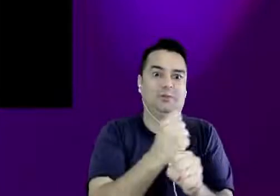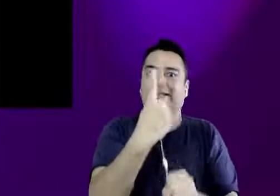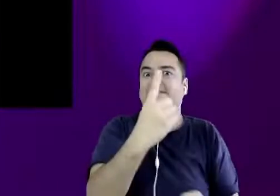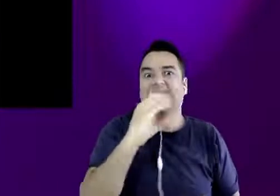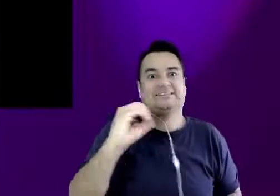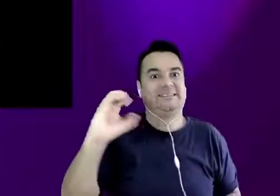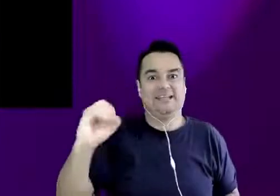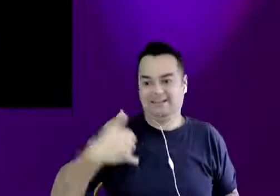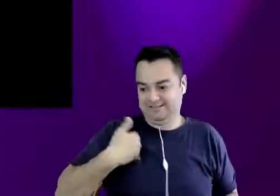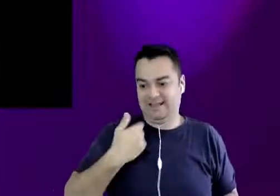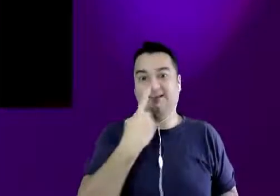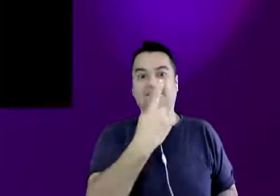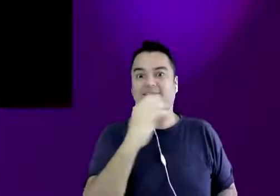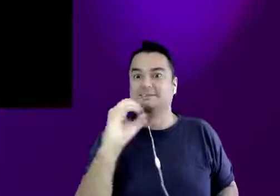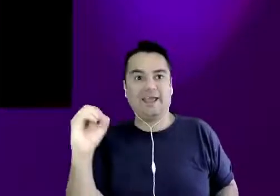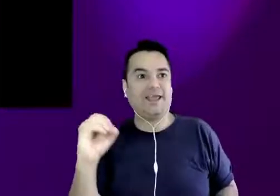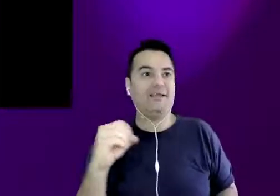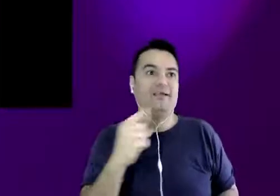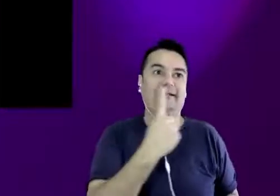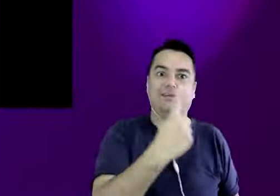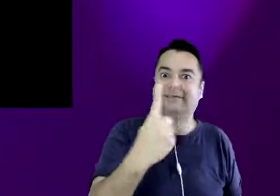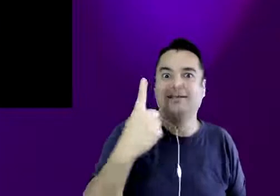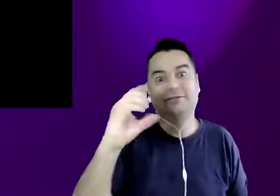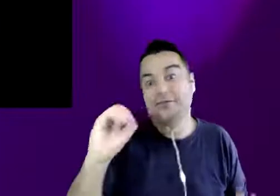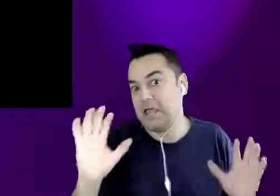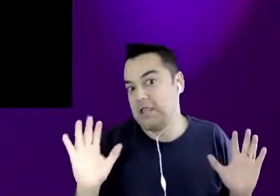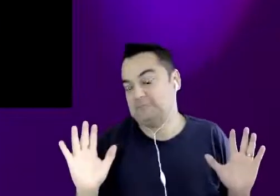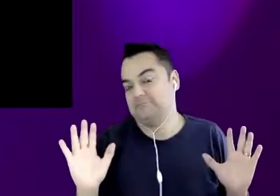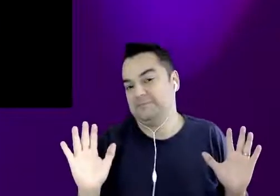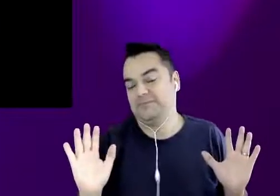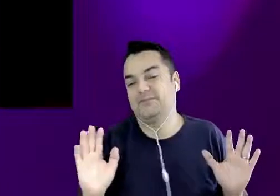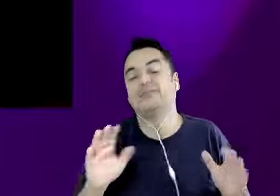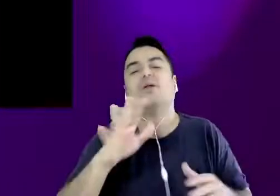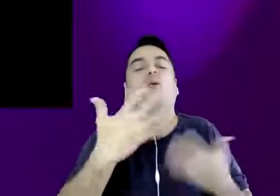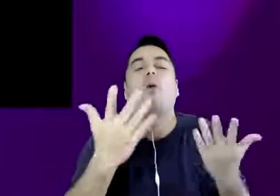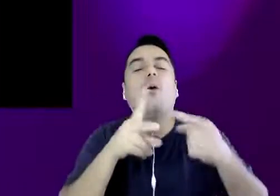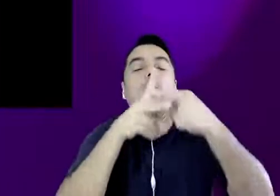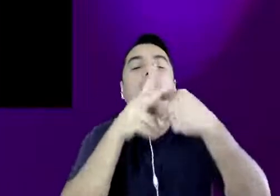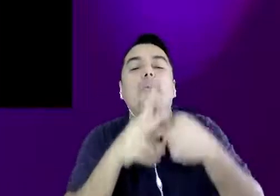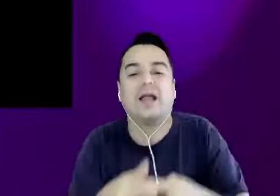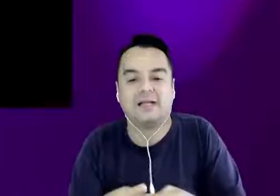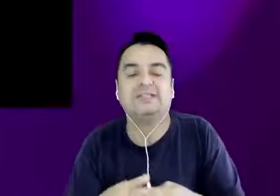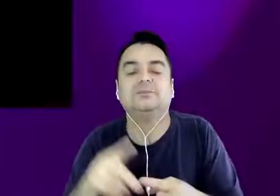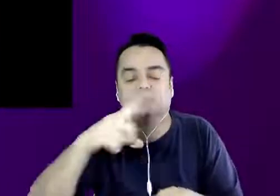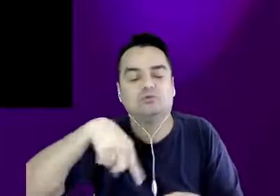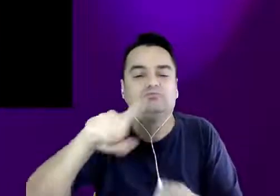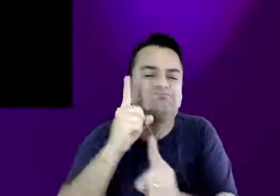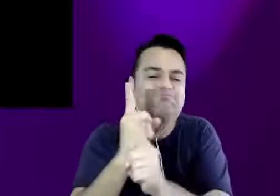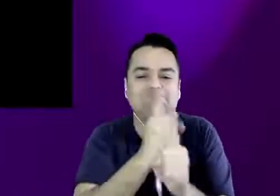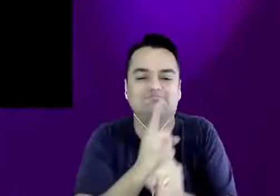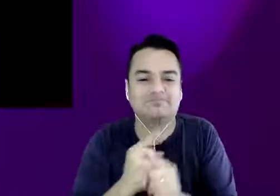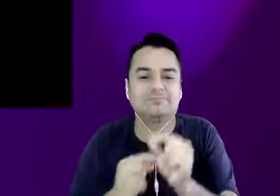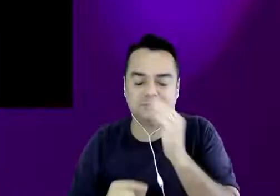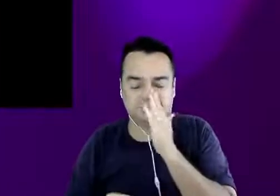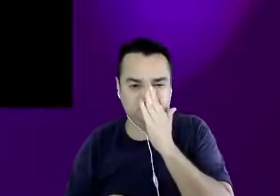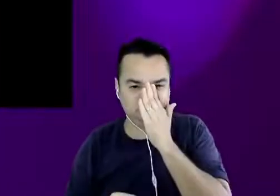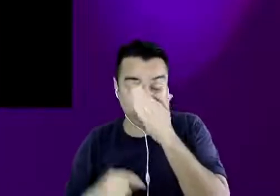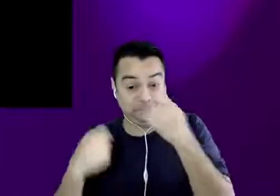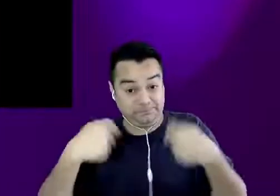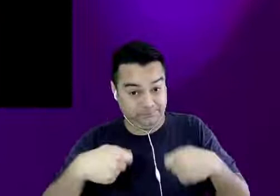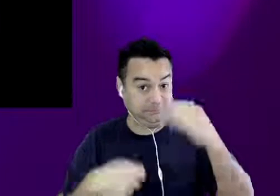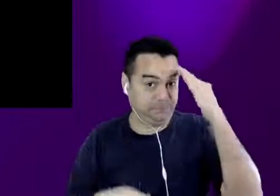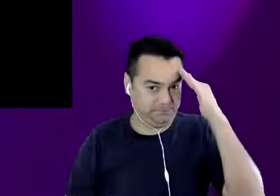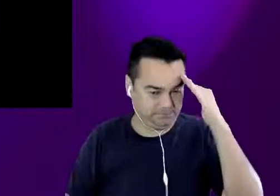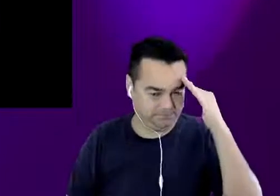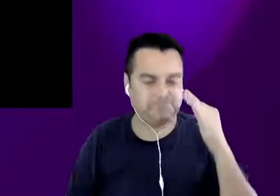So what are the mechanisms that we need to understand? Well, we need to understand the known mechanism of aging. Again, inflammation